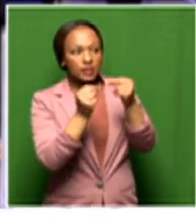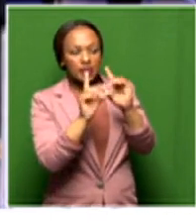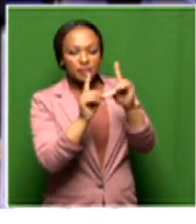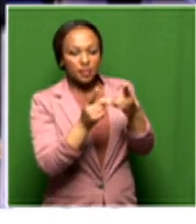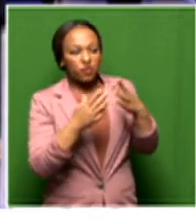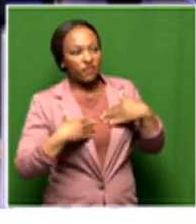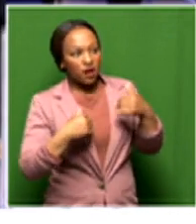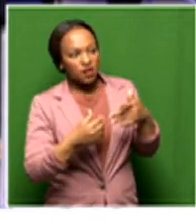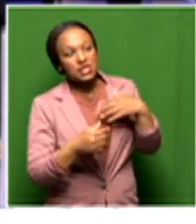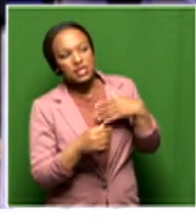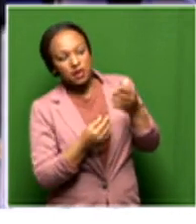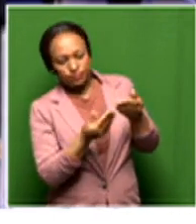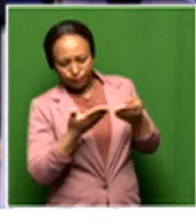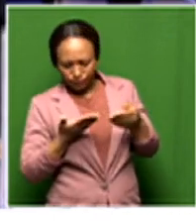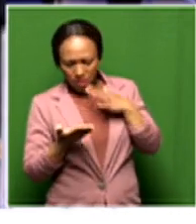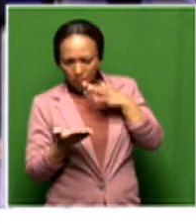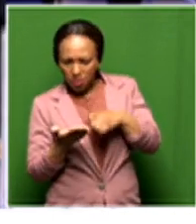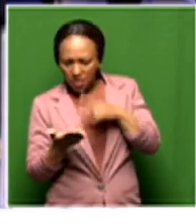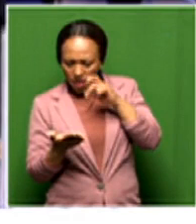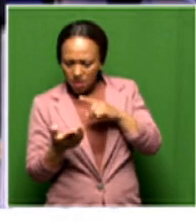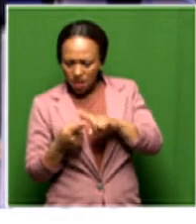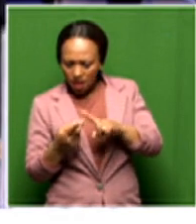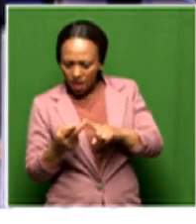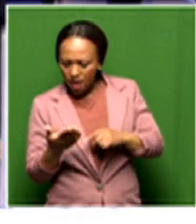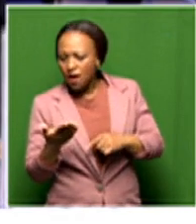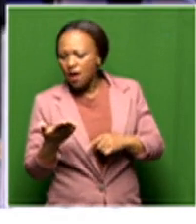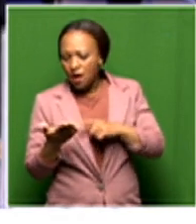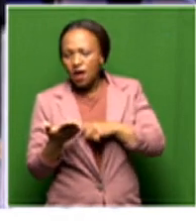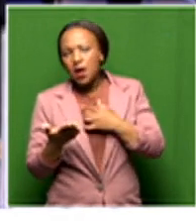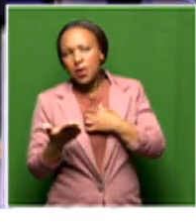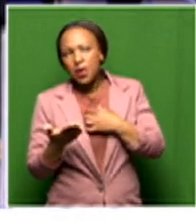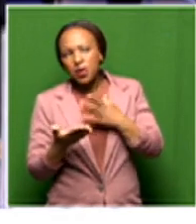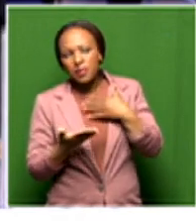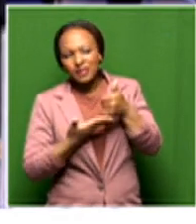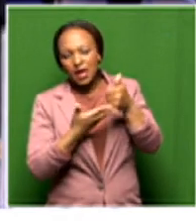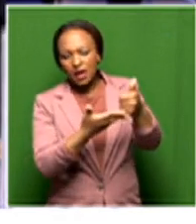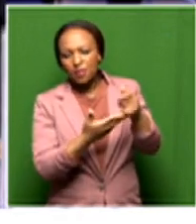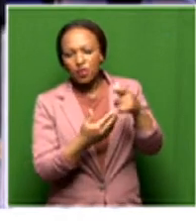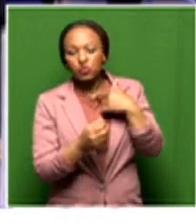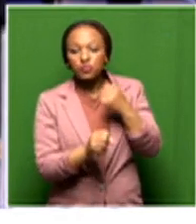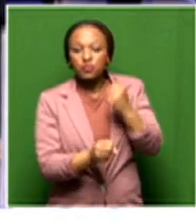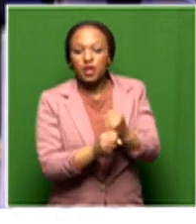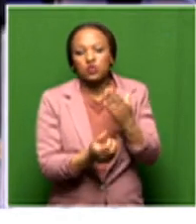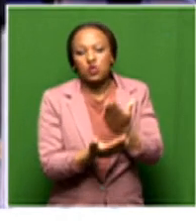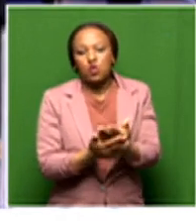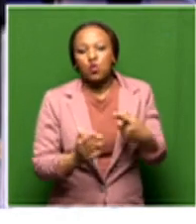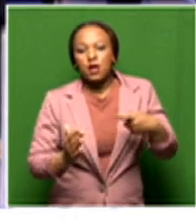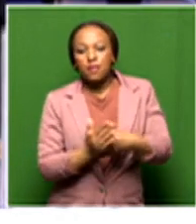what support that they needed, we then activated an intervention in securing the procurement